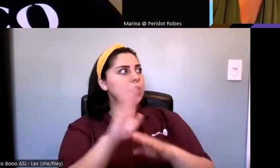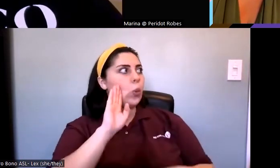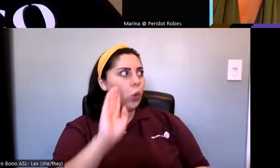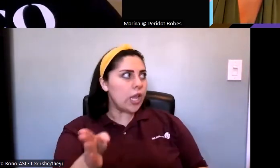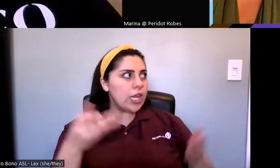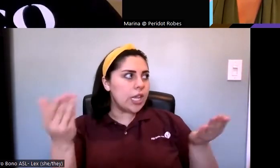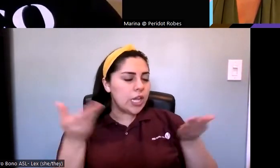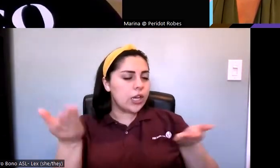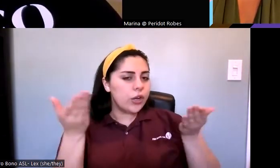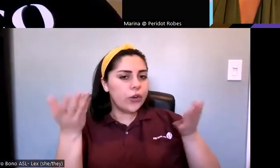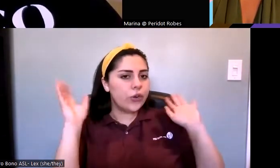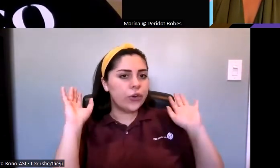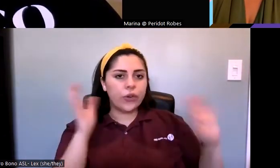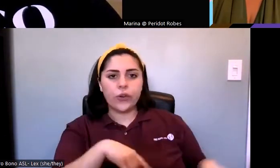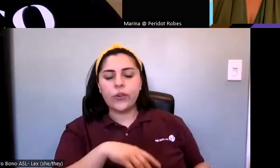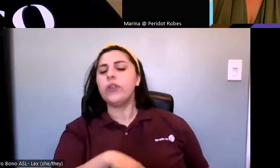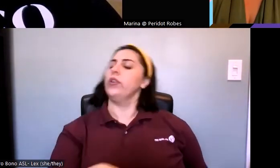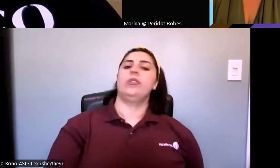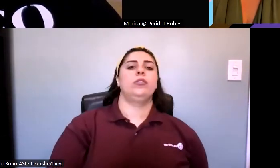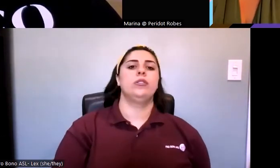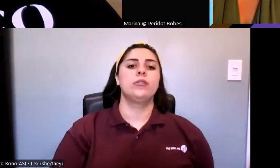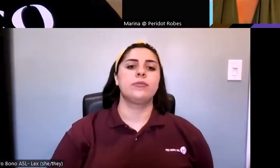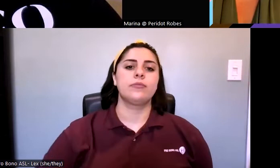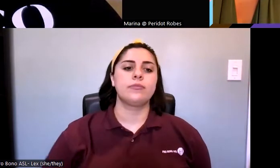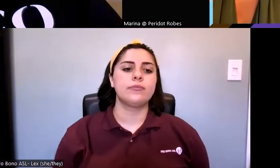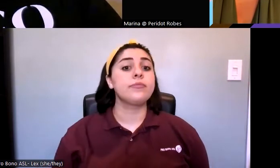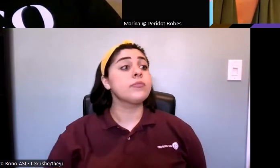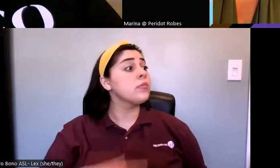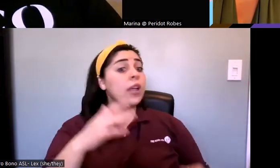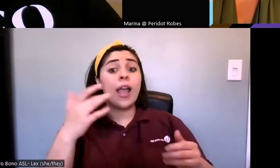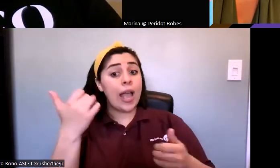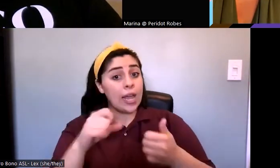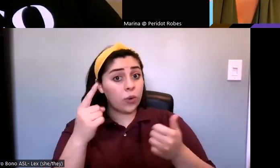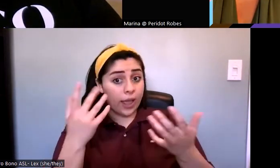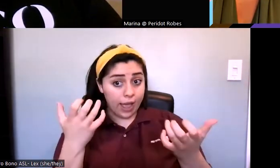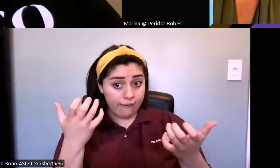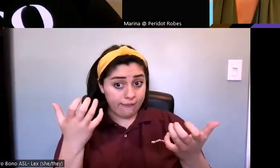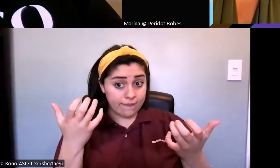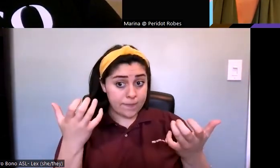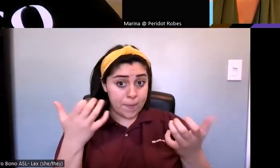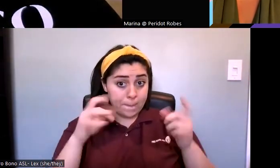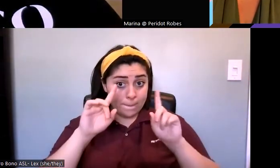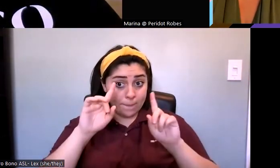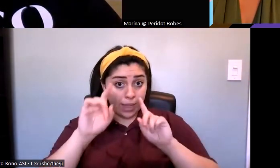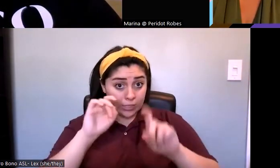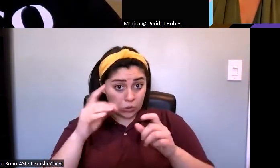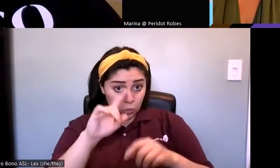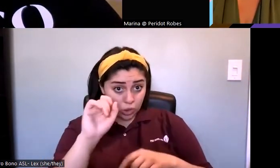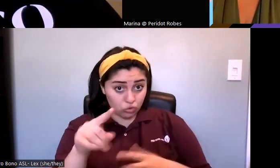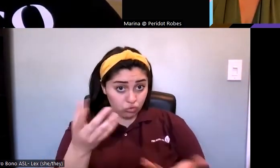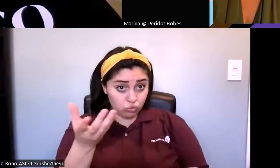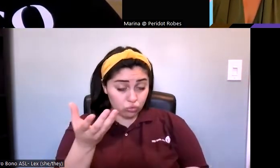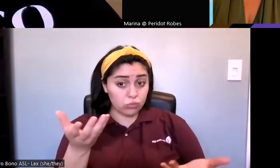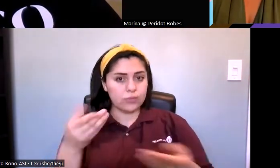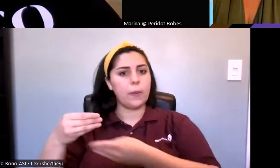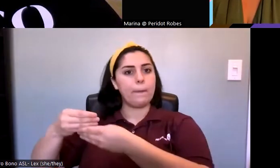that I am not in. So does anyone have any questions? I am looking at the